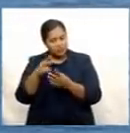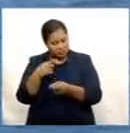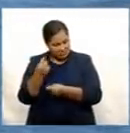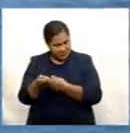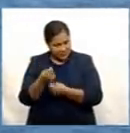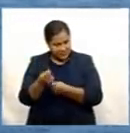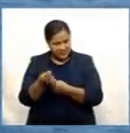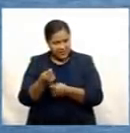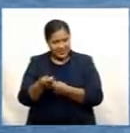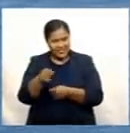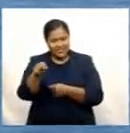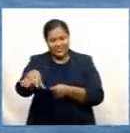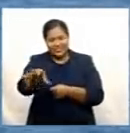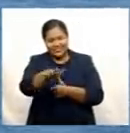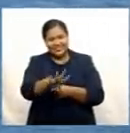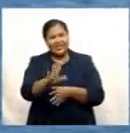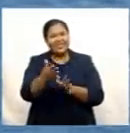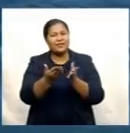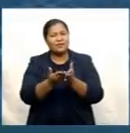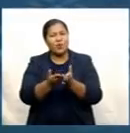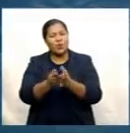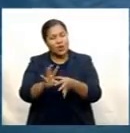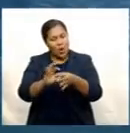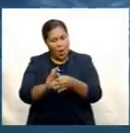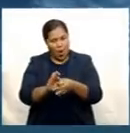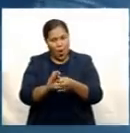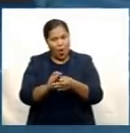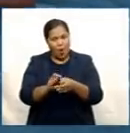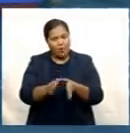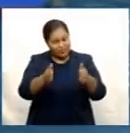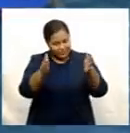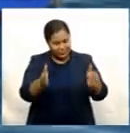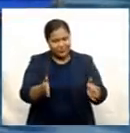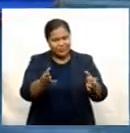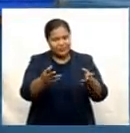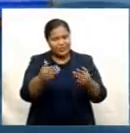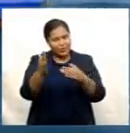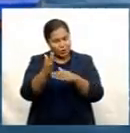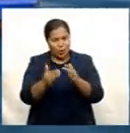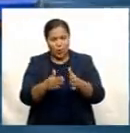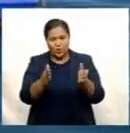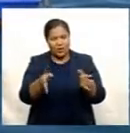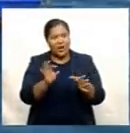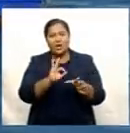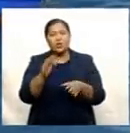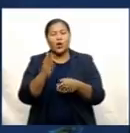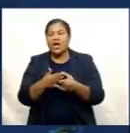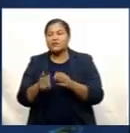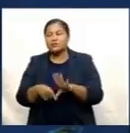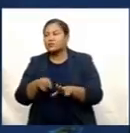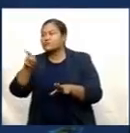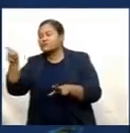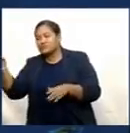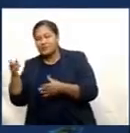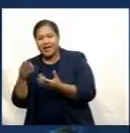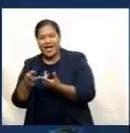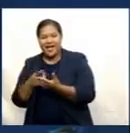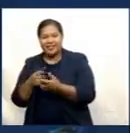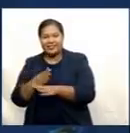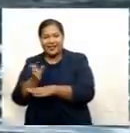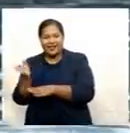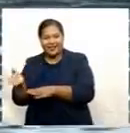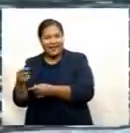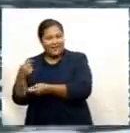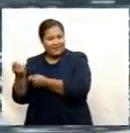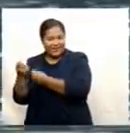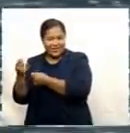and land their boat in their own containment zone and do not have any contact with other